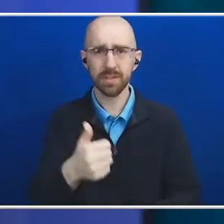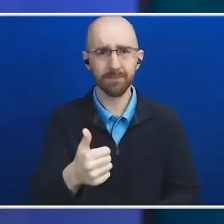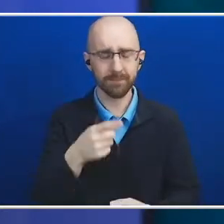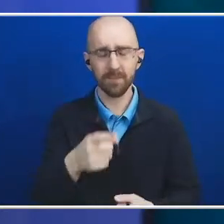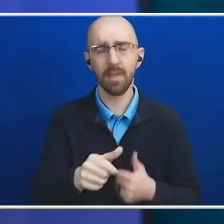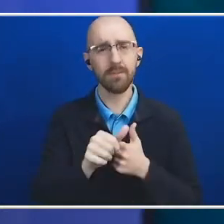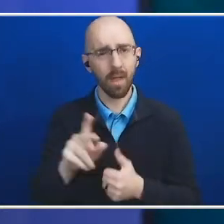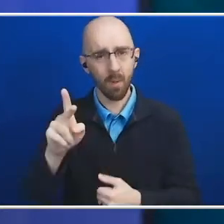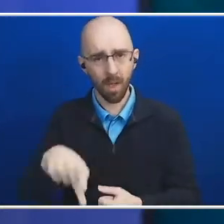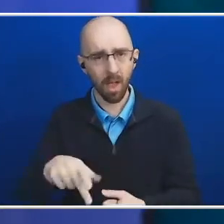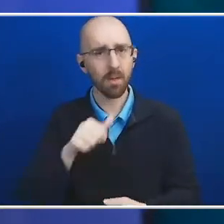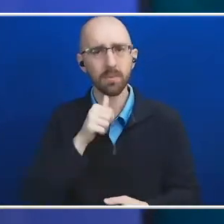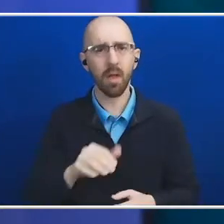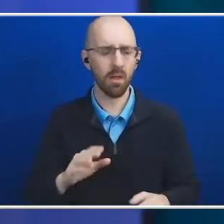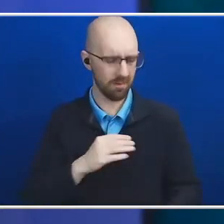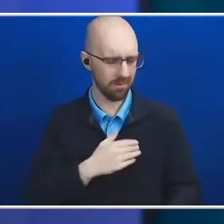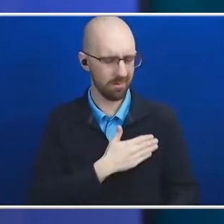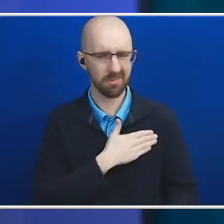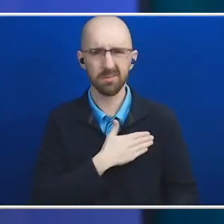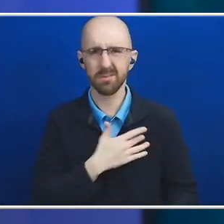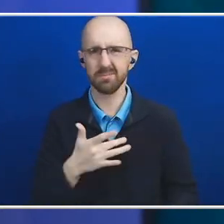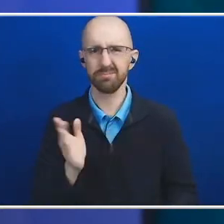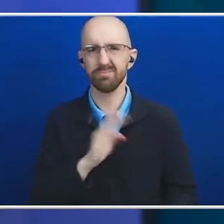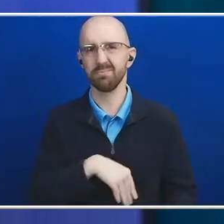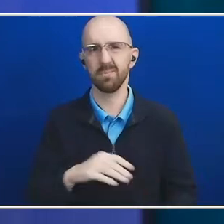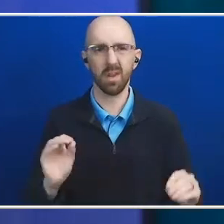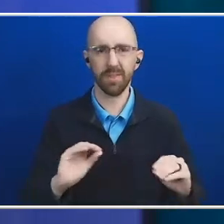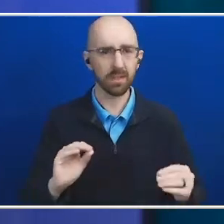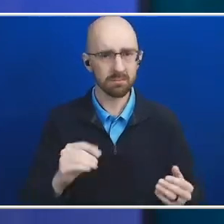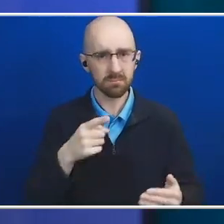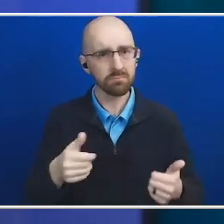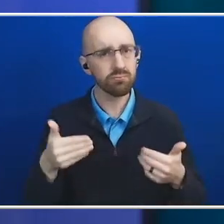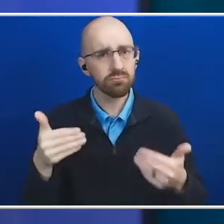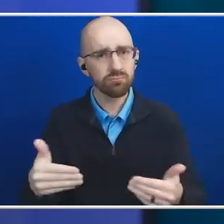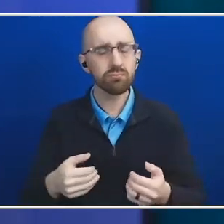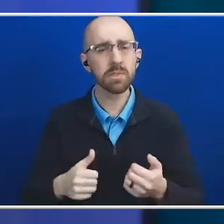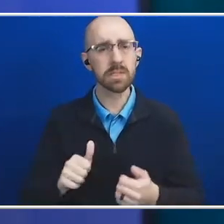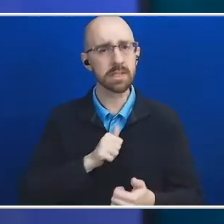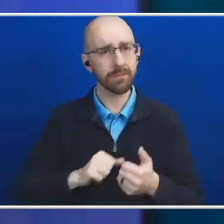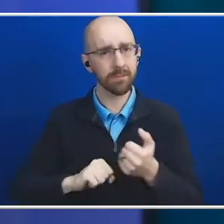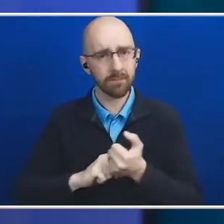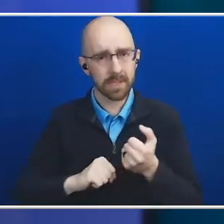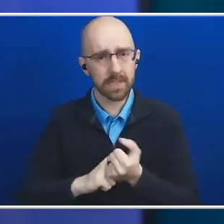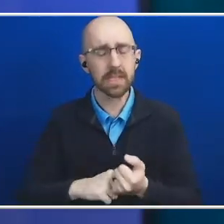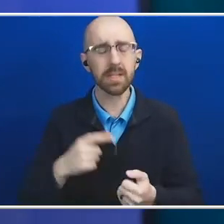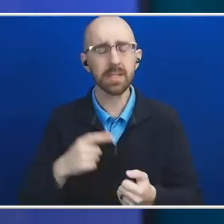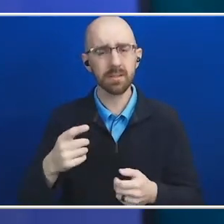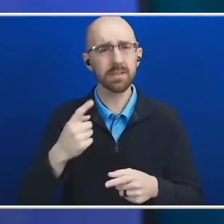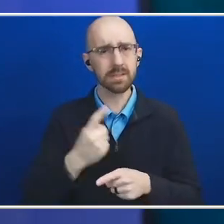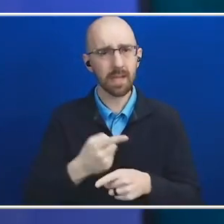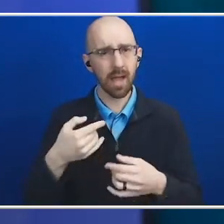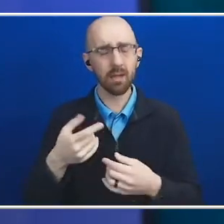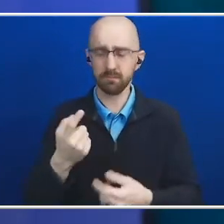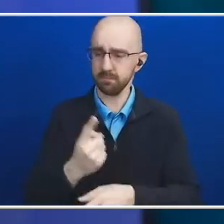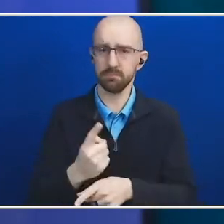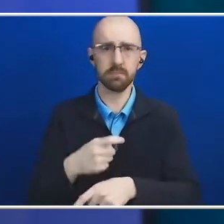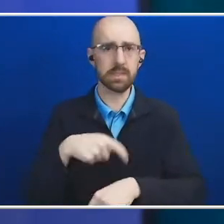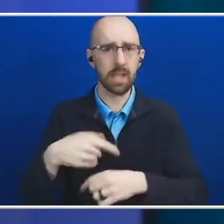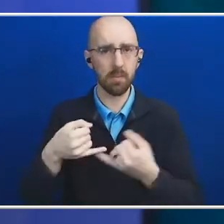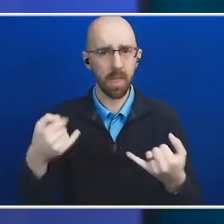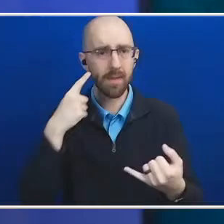off. But continued to advocate for herself, and there was a timeline for appropriate follow-up, which is really why I think she had such an